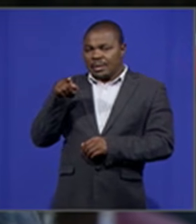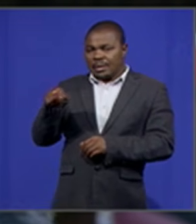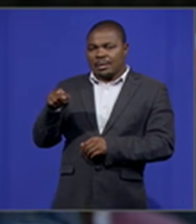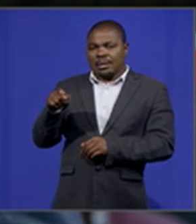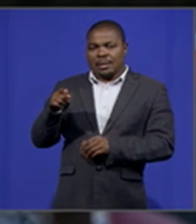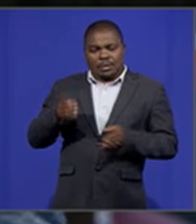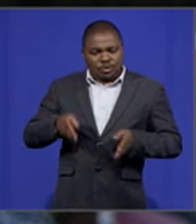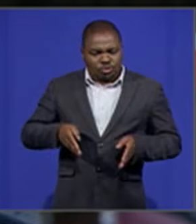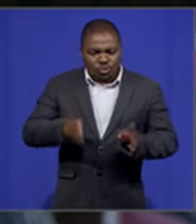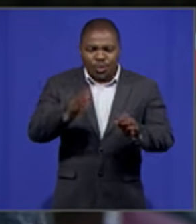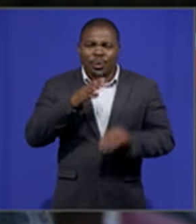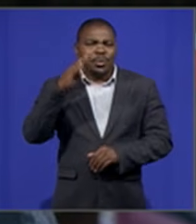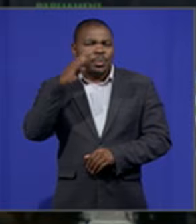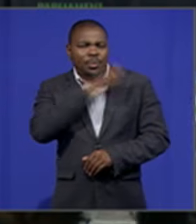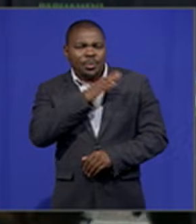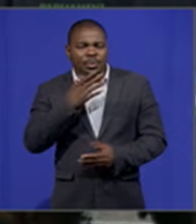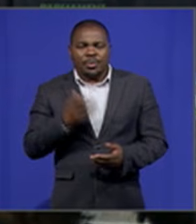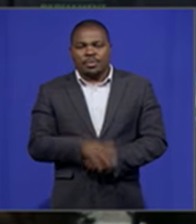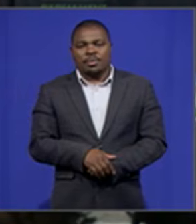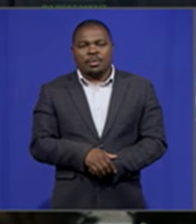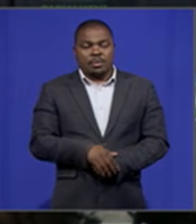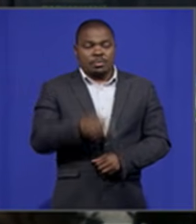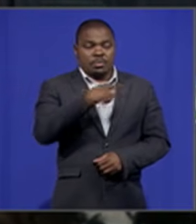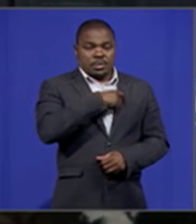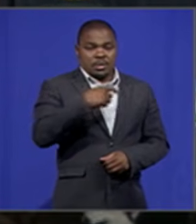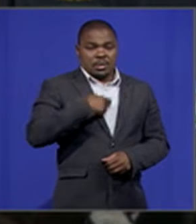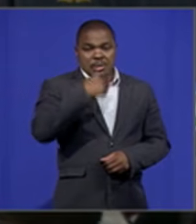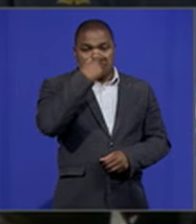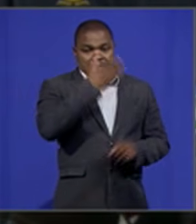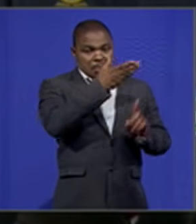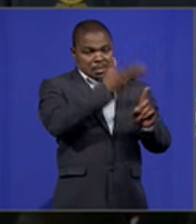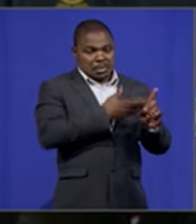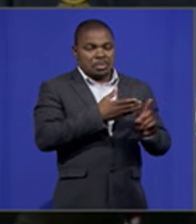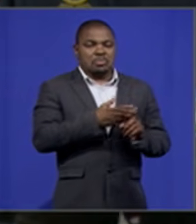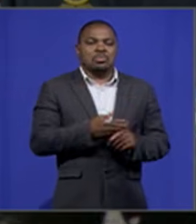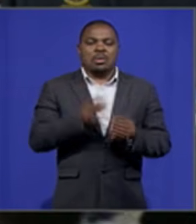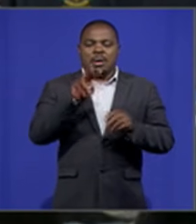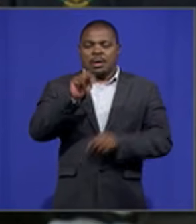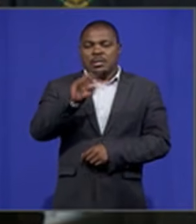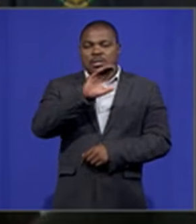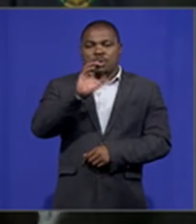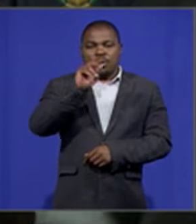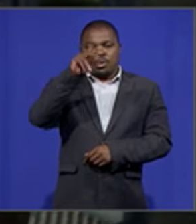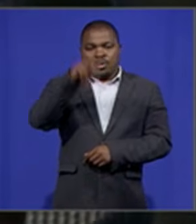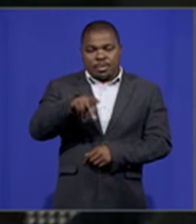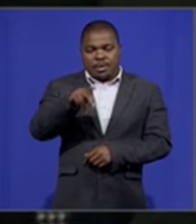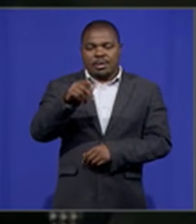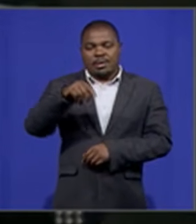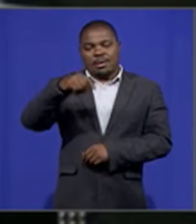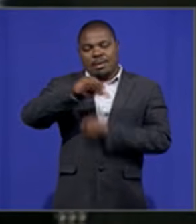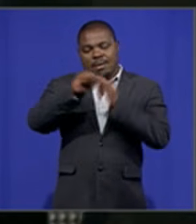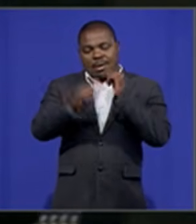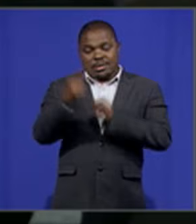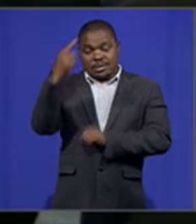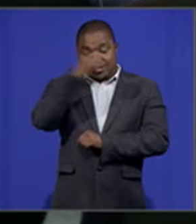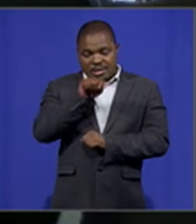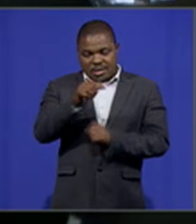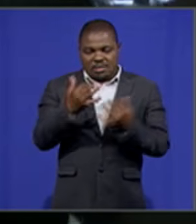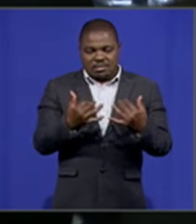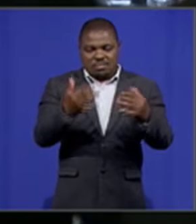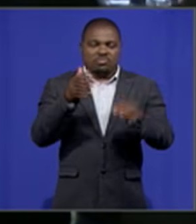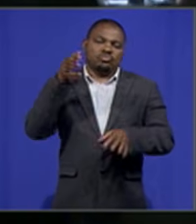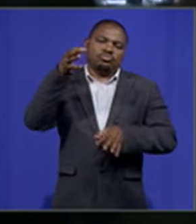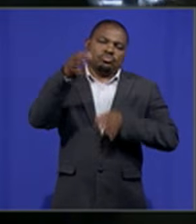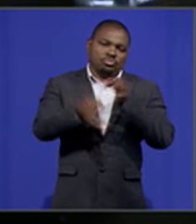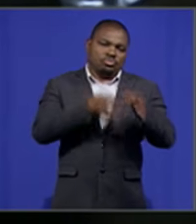re na tsela tsa rona ha di tsamaye. Mopresidente Cyril Ramaphosa o eme ka lefoko NCOP mo letsatsing la bofelo la lenaane mo a